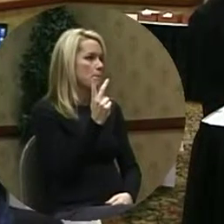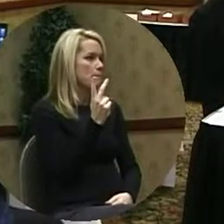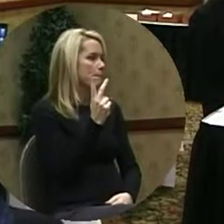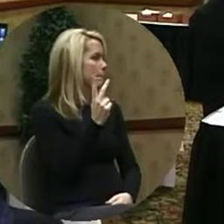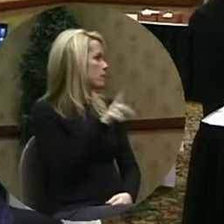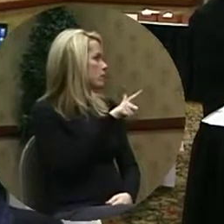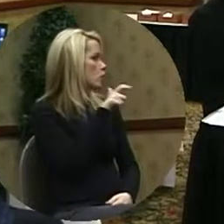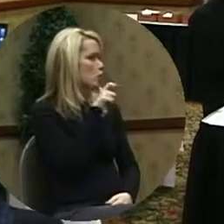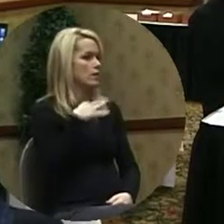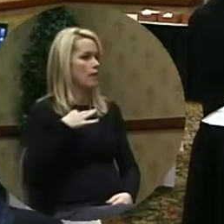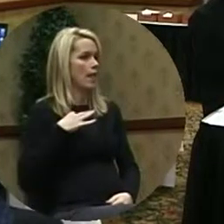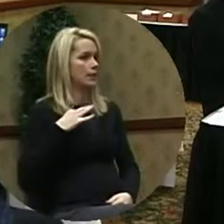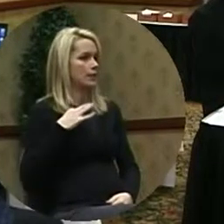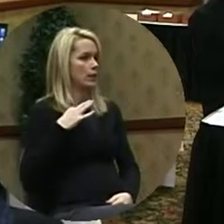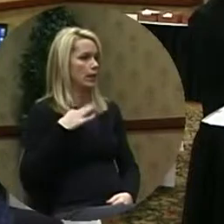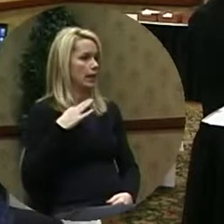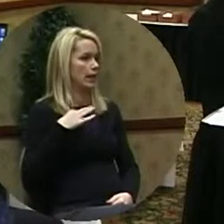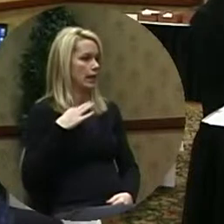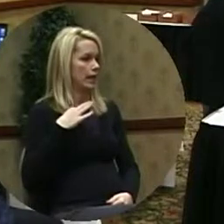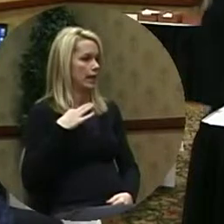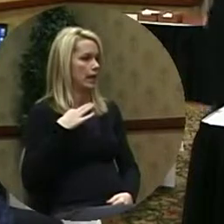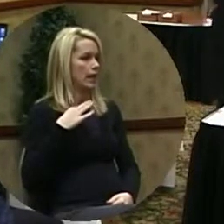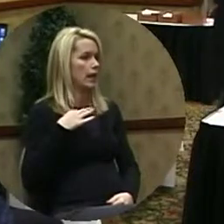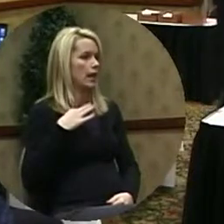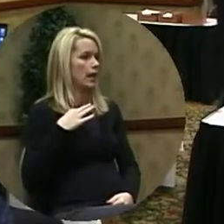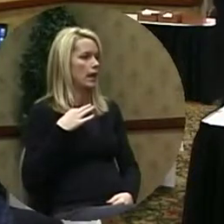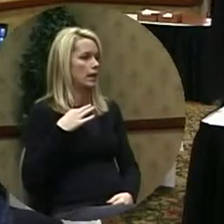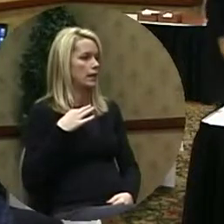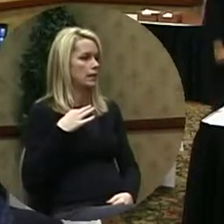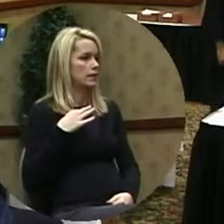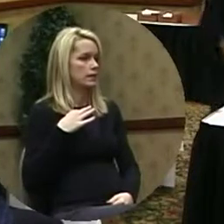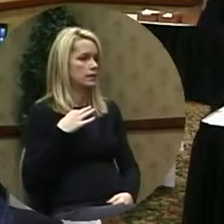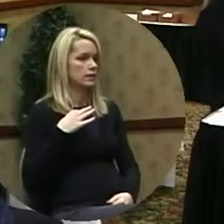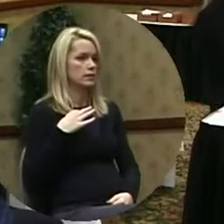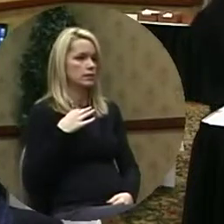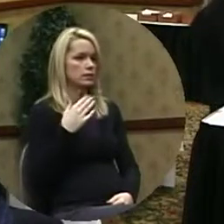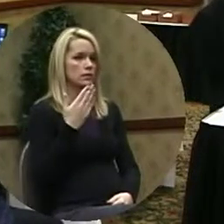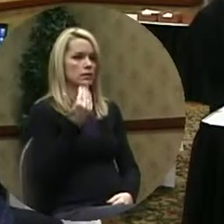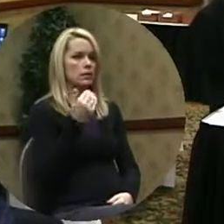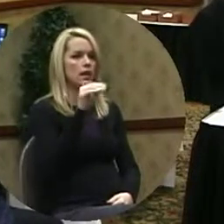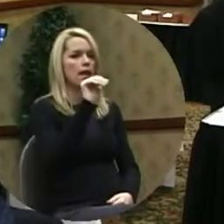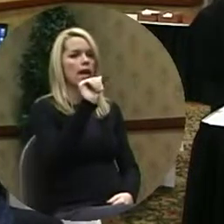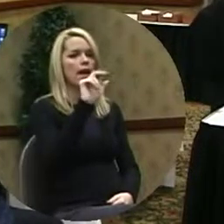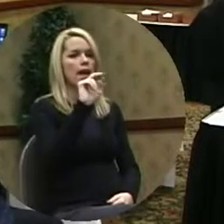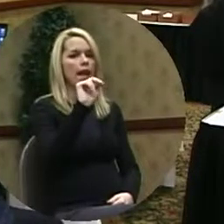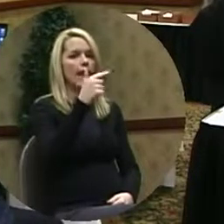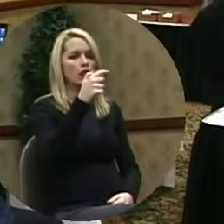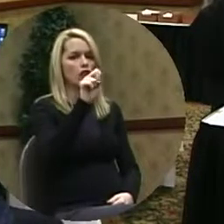who's volunteering? I'm just hearing. Okay, come on up. Okay.